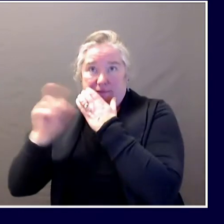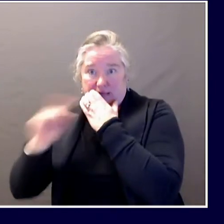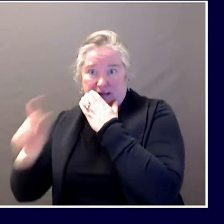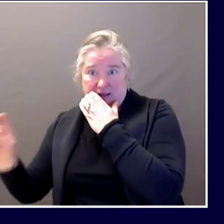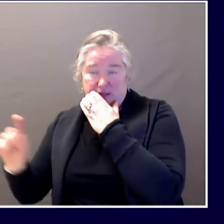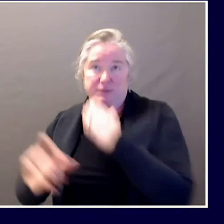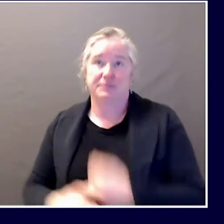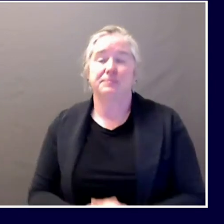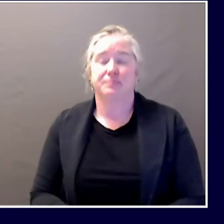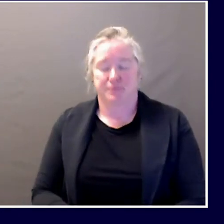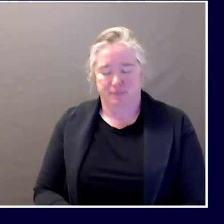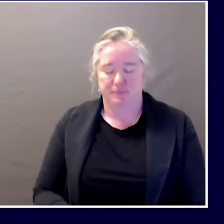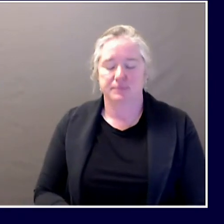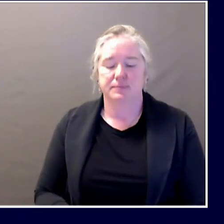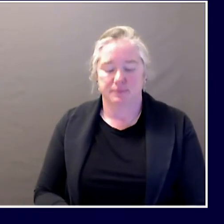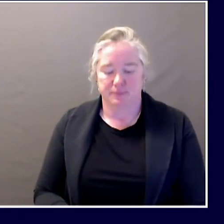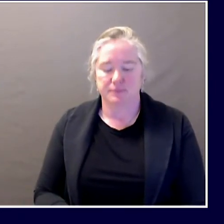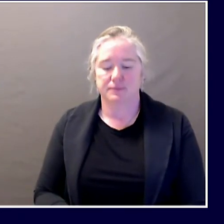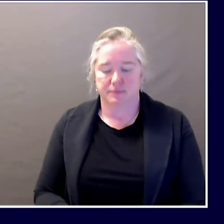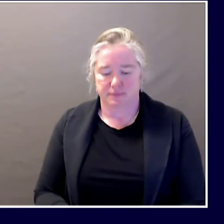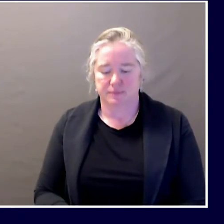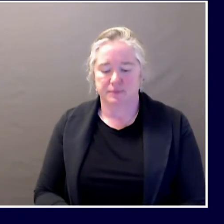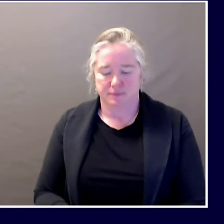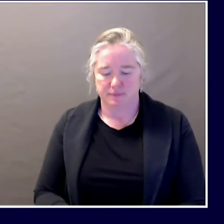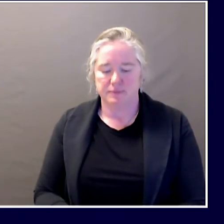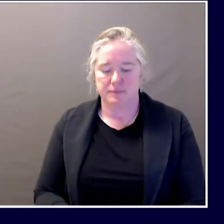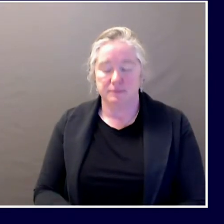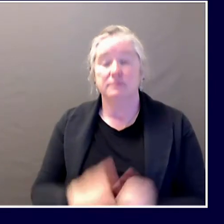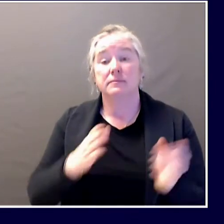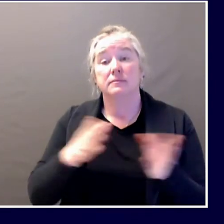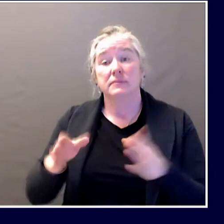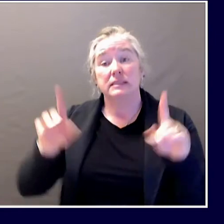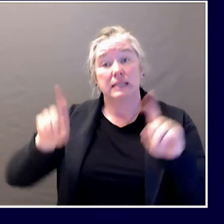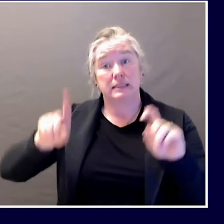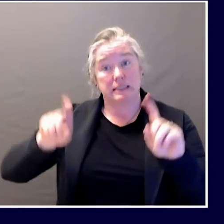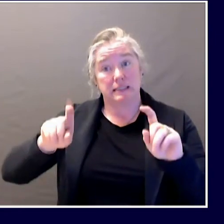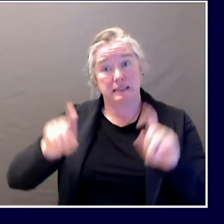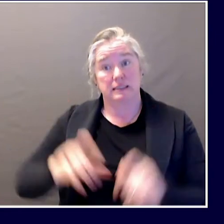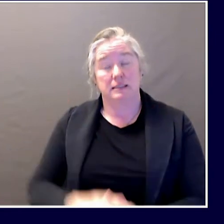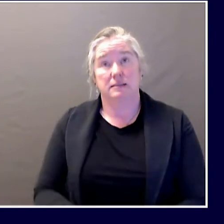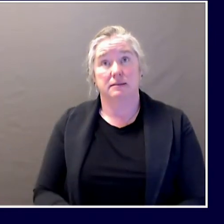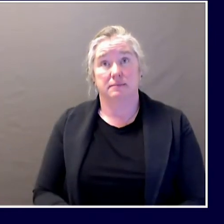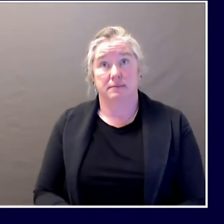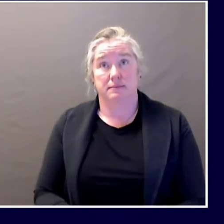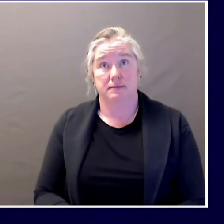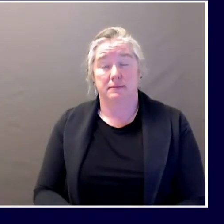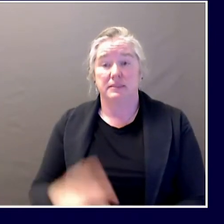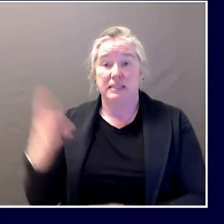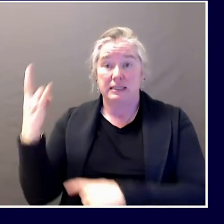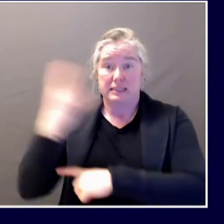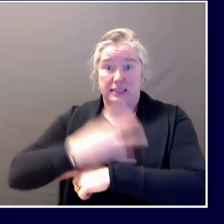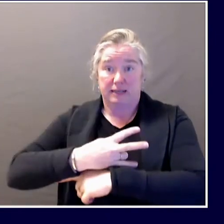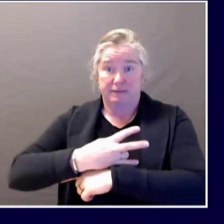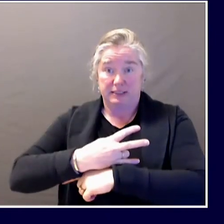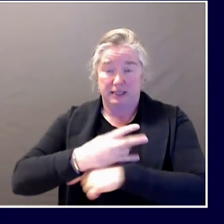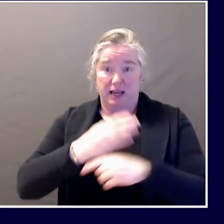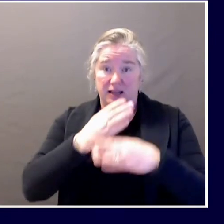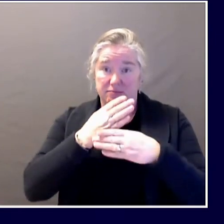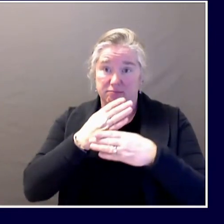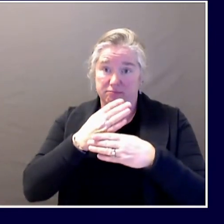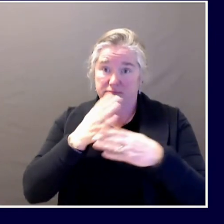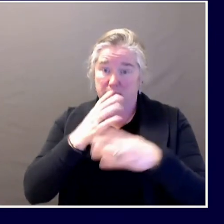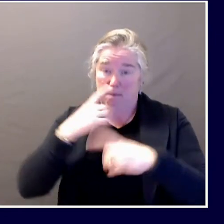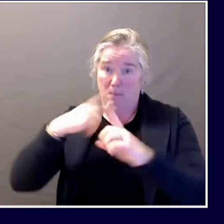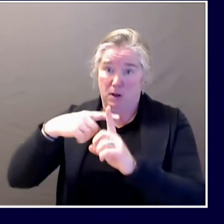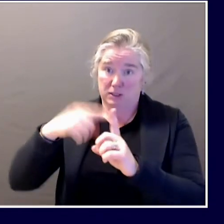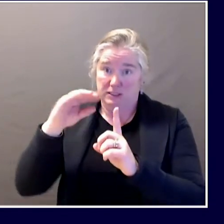Turning now to some updates on where we are with respect to testing. The 7-day positivity rate in Maine